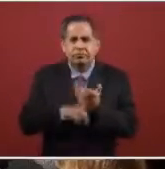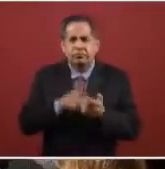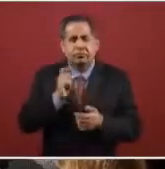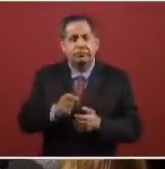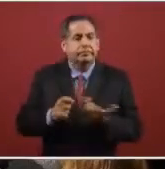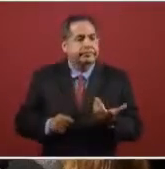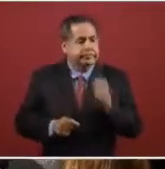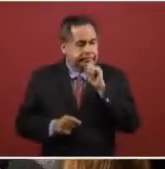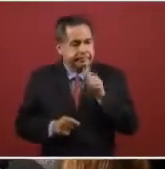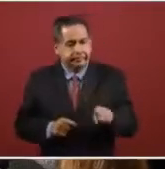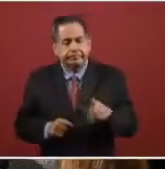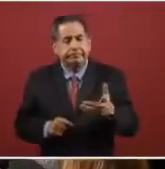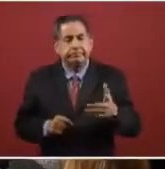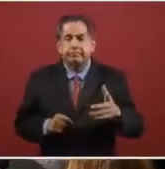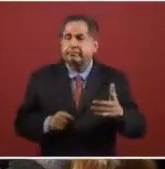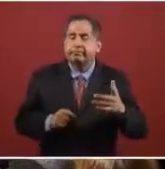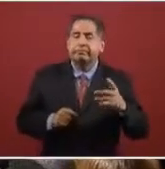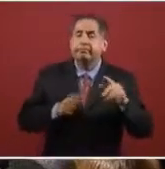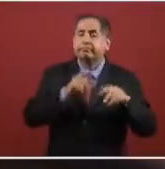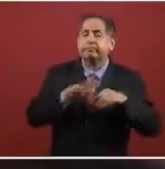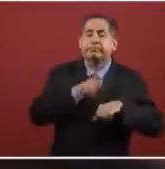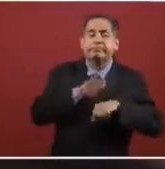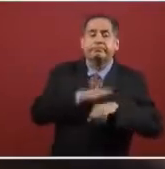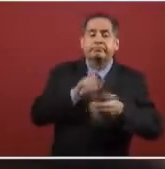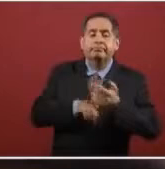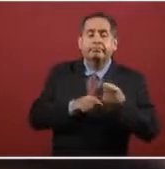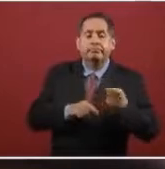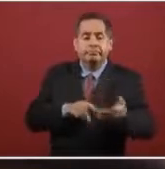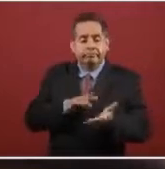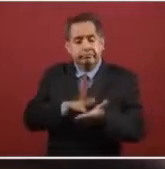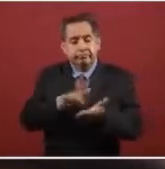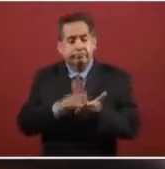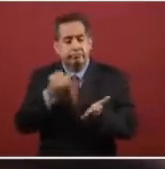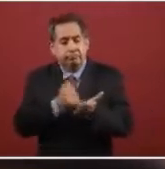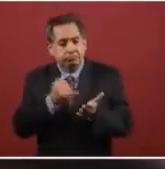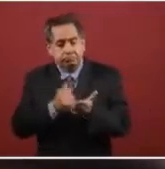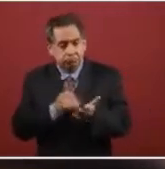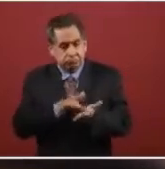is there a strategy to do a and